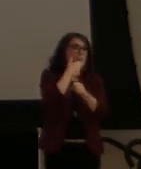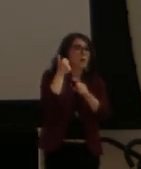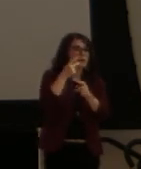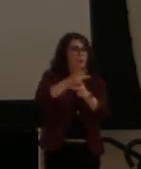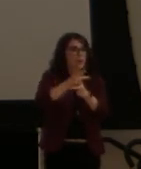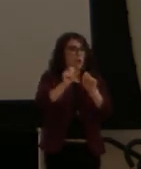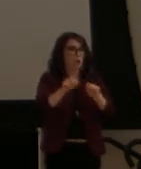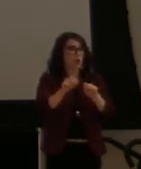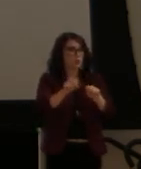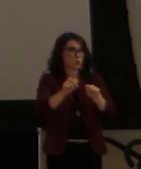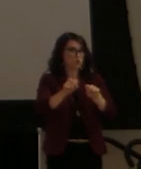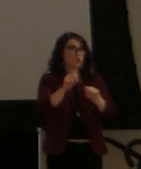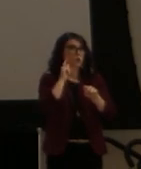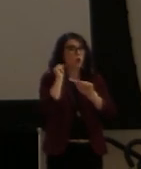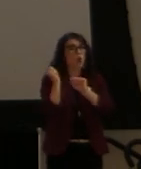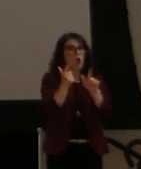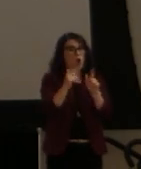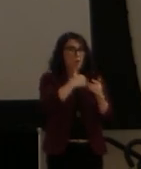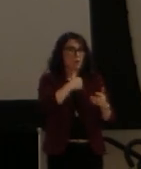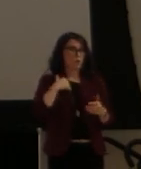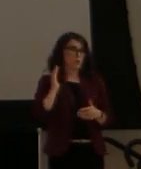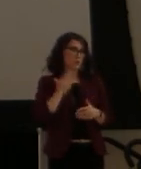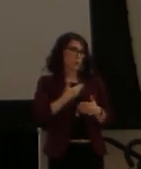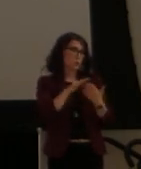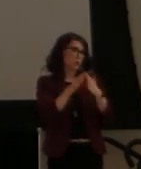in our community.